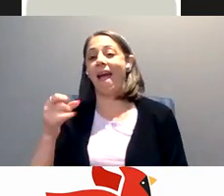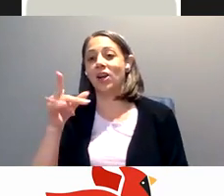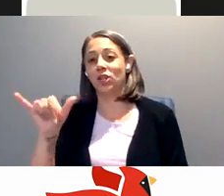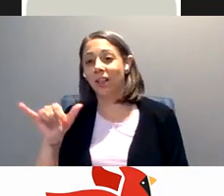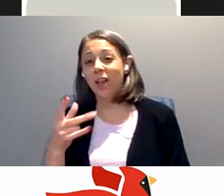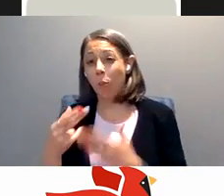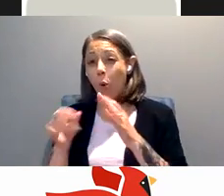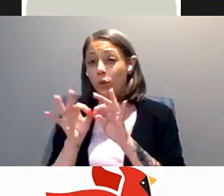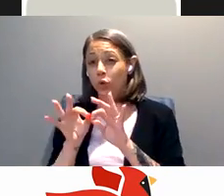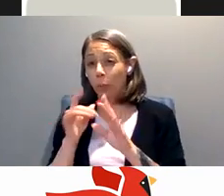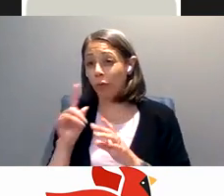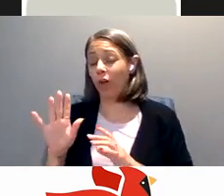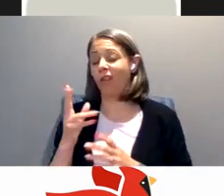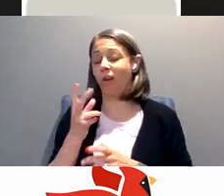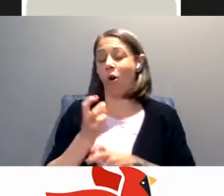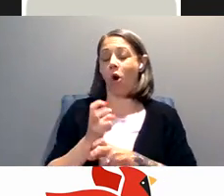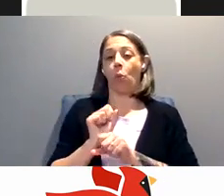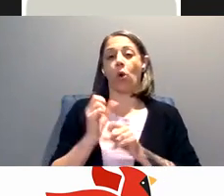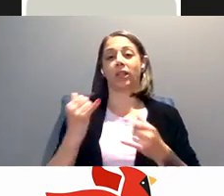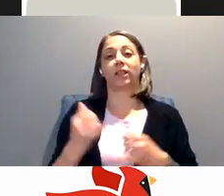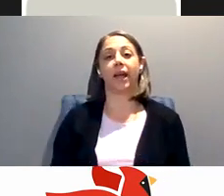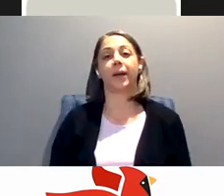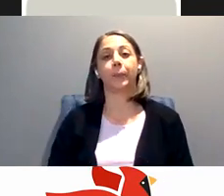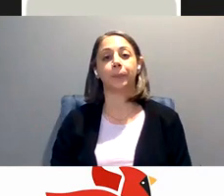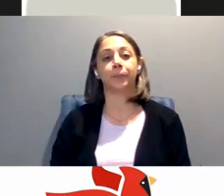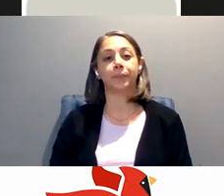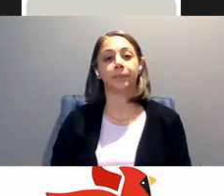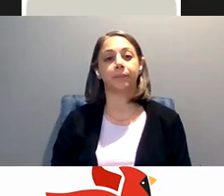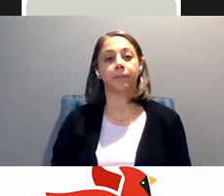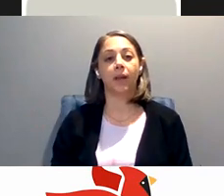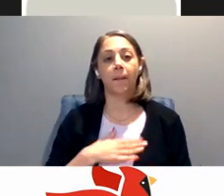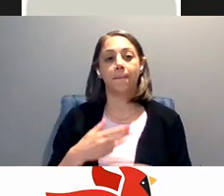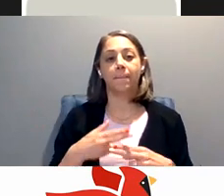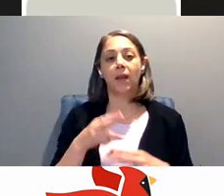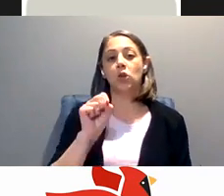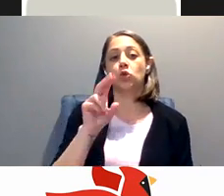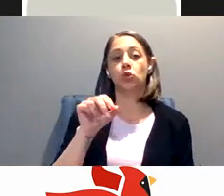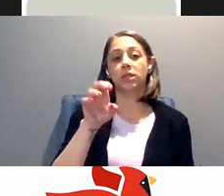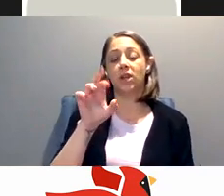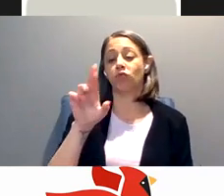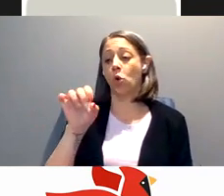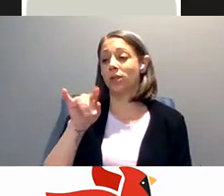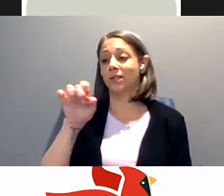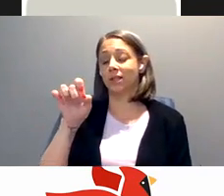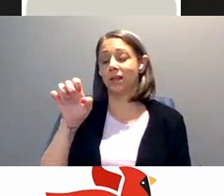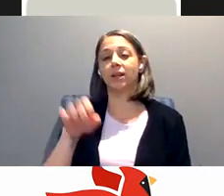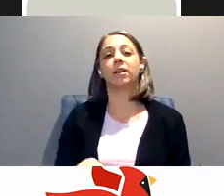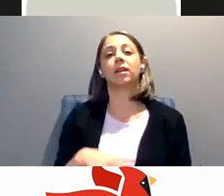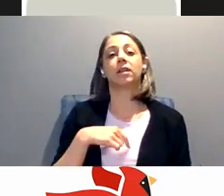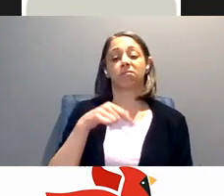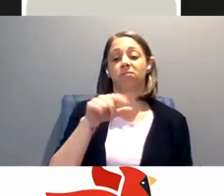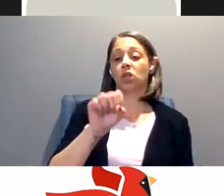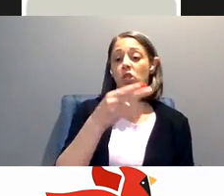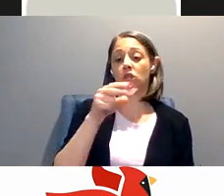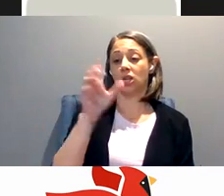for their hard work today in putting this on. My name is Susie Rosette. My pronouns are she